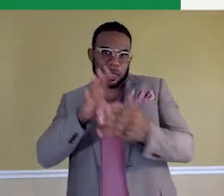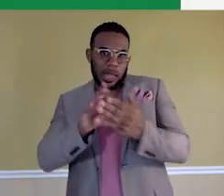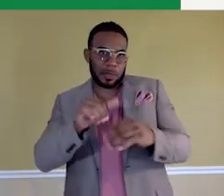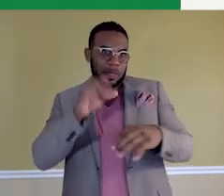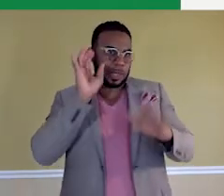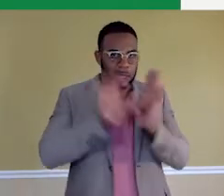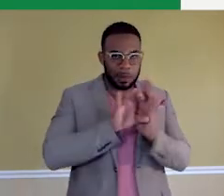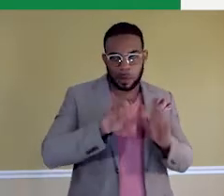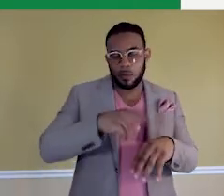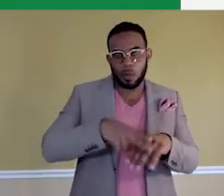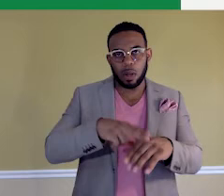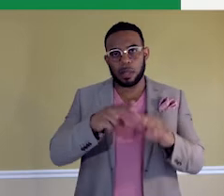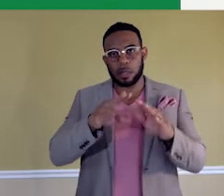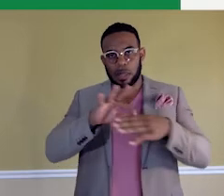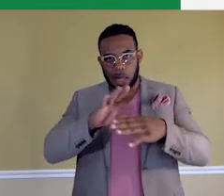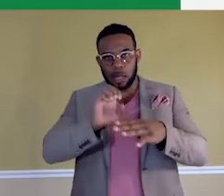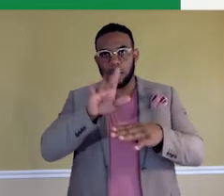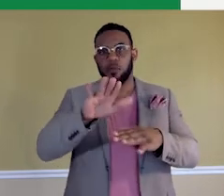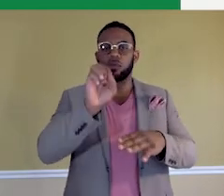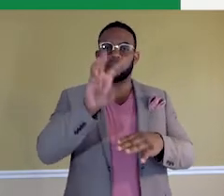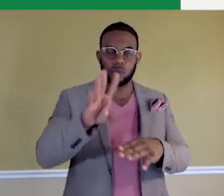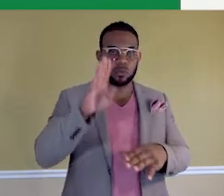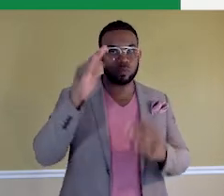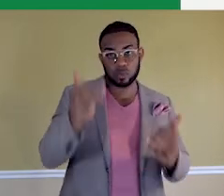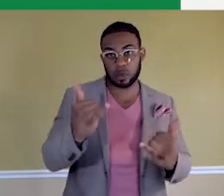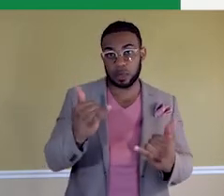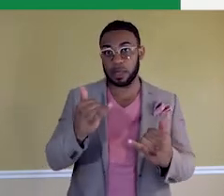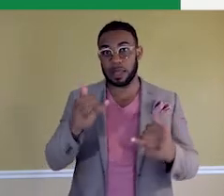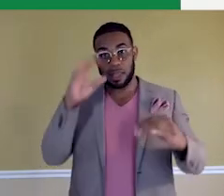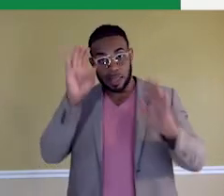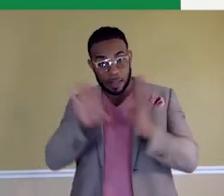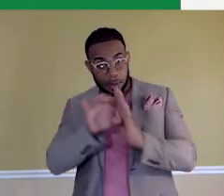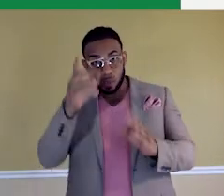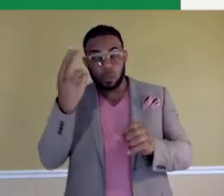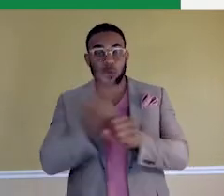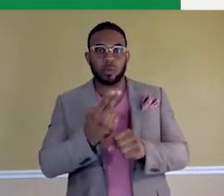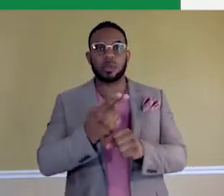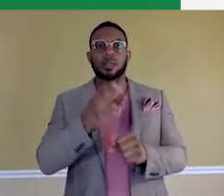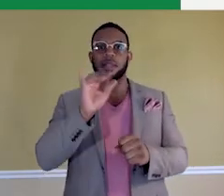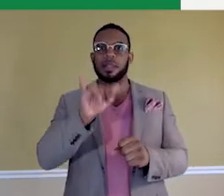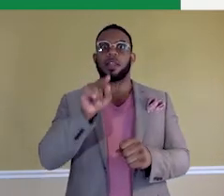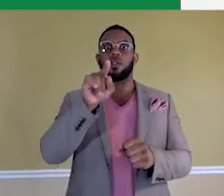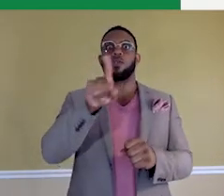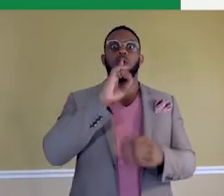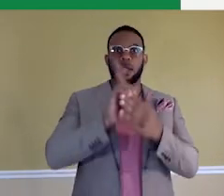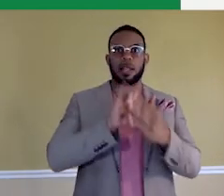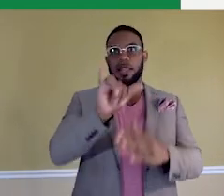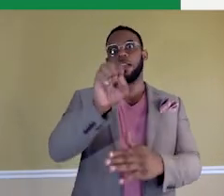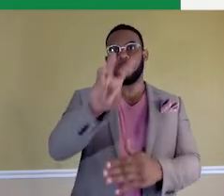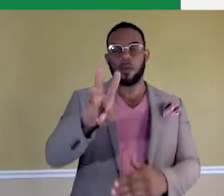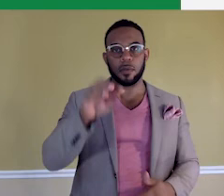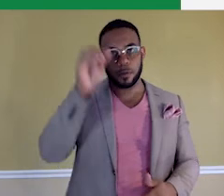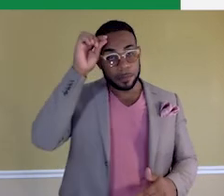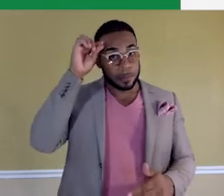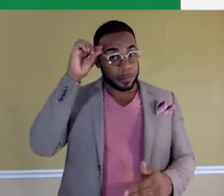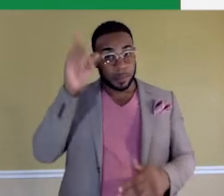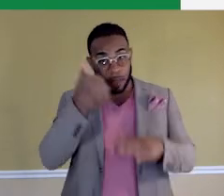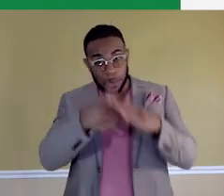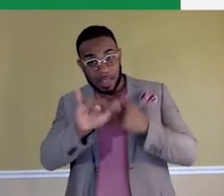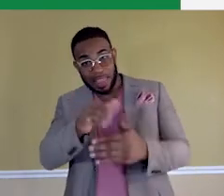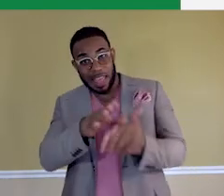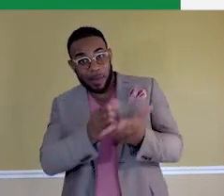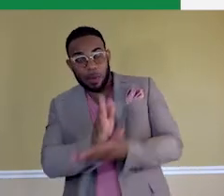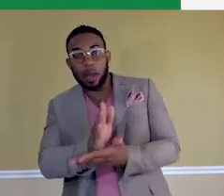the images, that's the content of your software now, and the images you use, that's the UI design of your software, is going to fall under